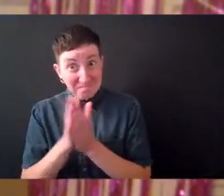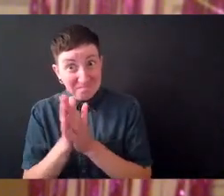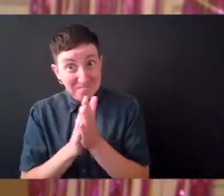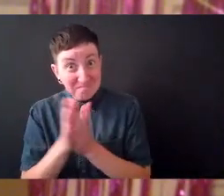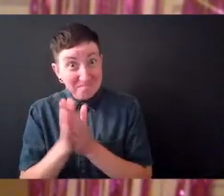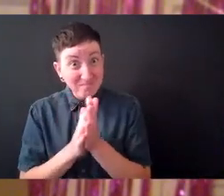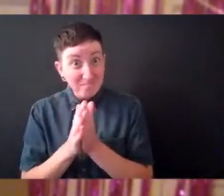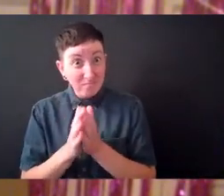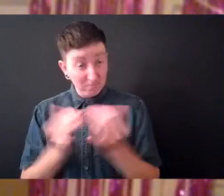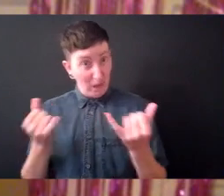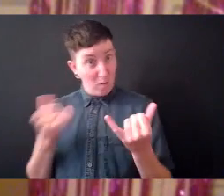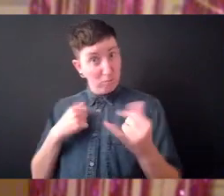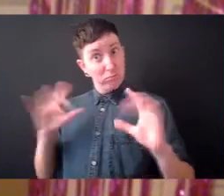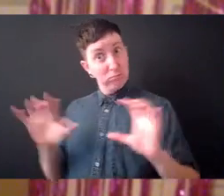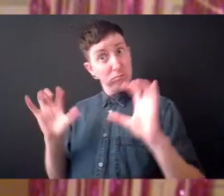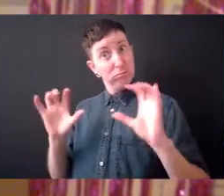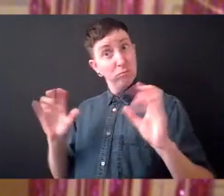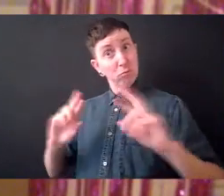get ready for a second?